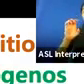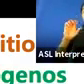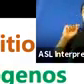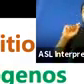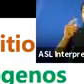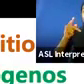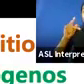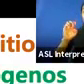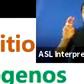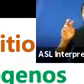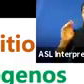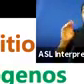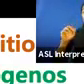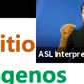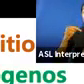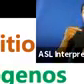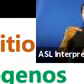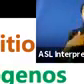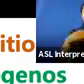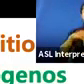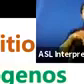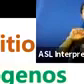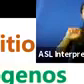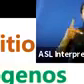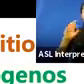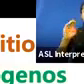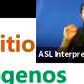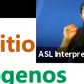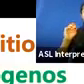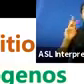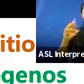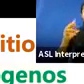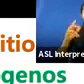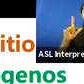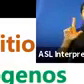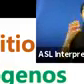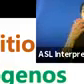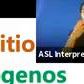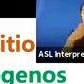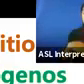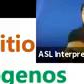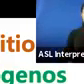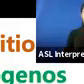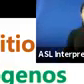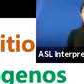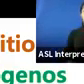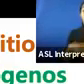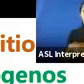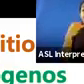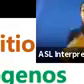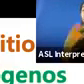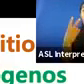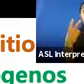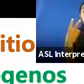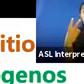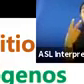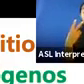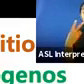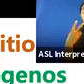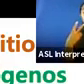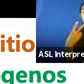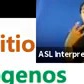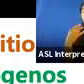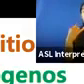lives inside of sperm whales. And then the last 2, this will be the last poll, and I'll just read the last